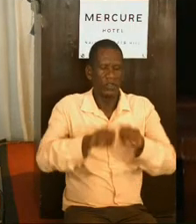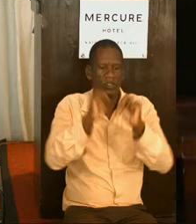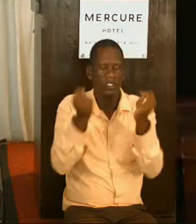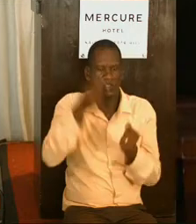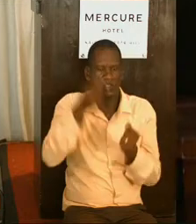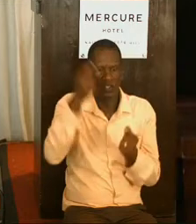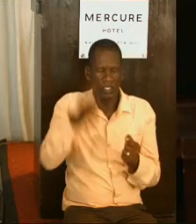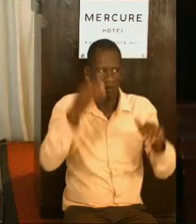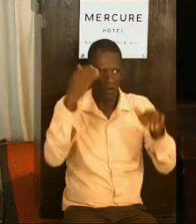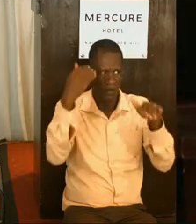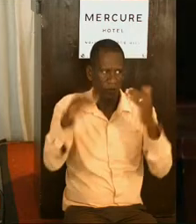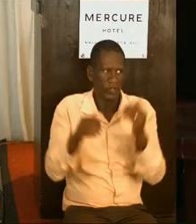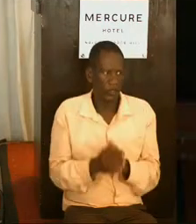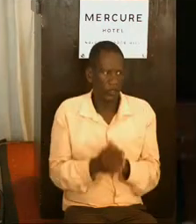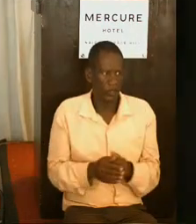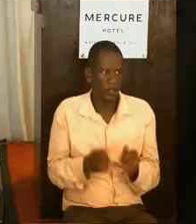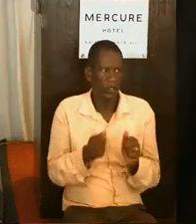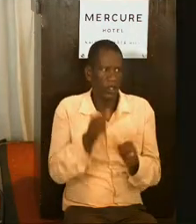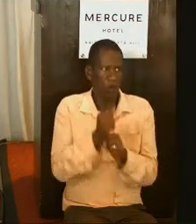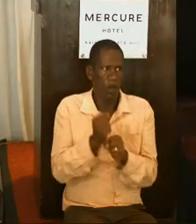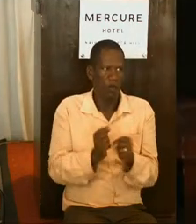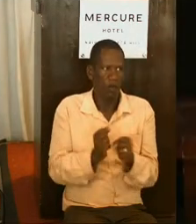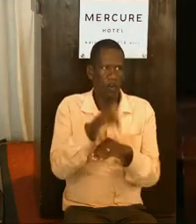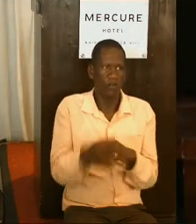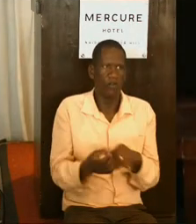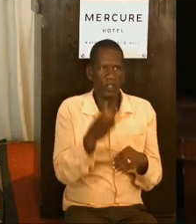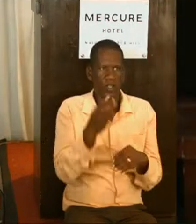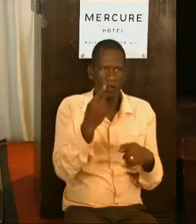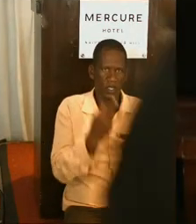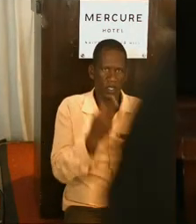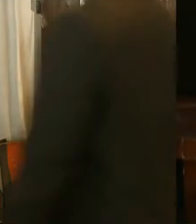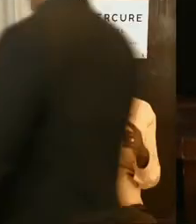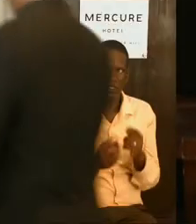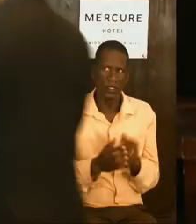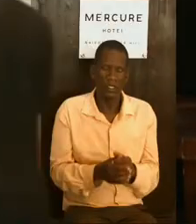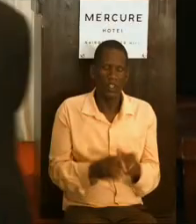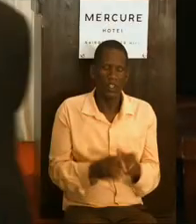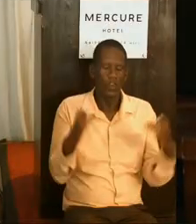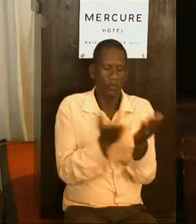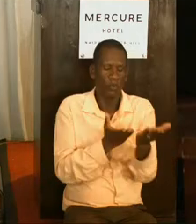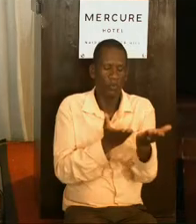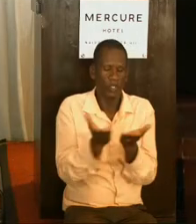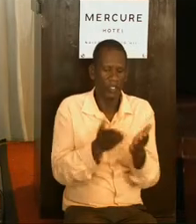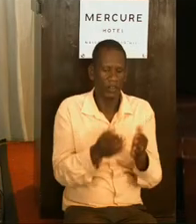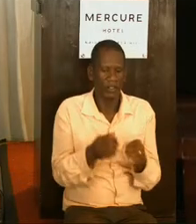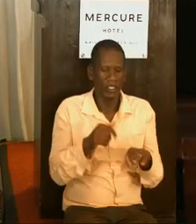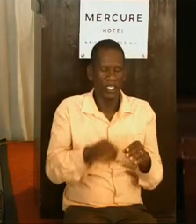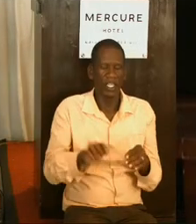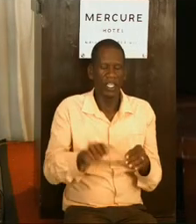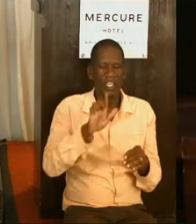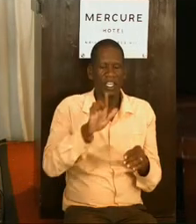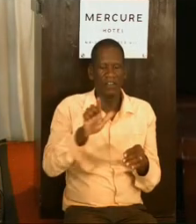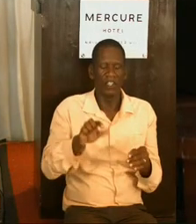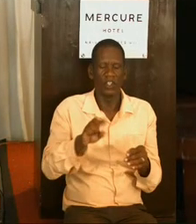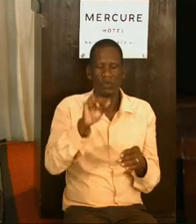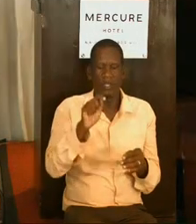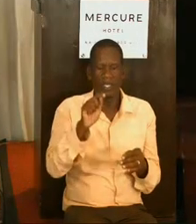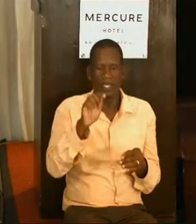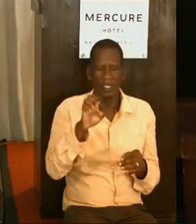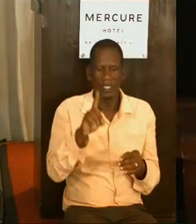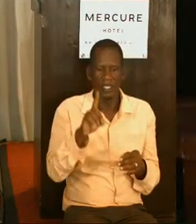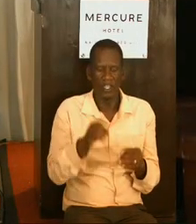justice expert with work for over 20 years community service at Lovington United